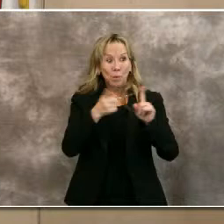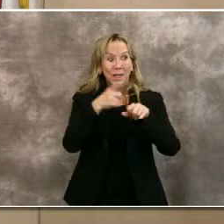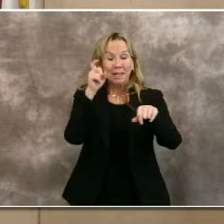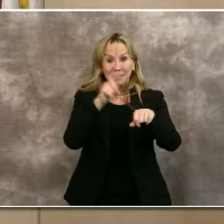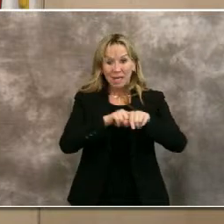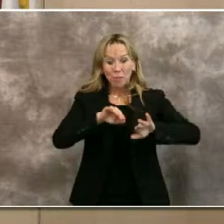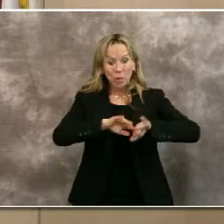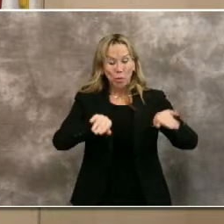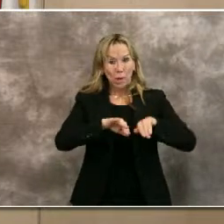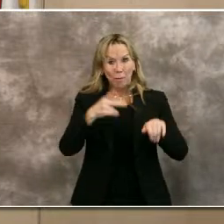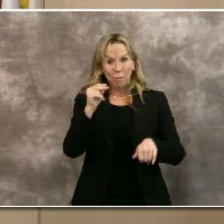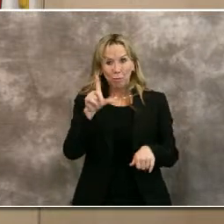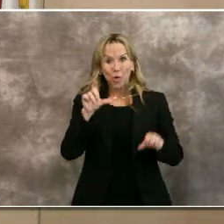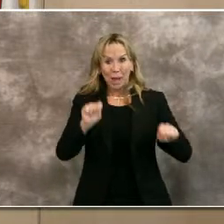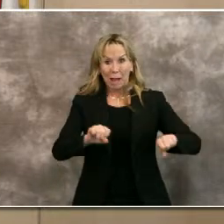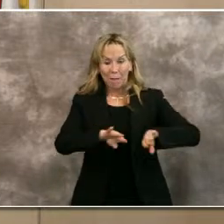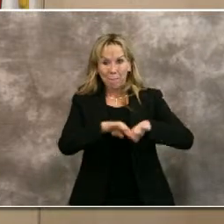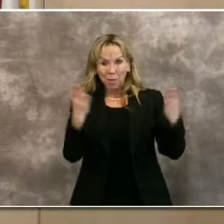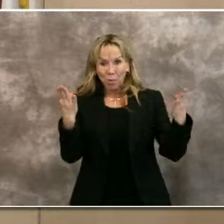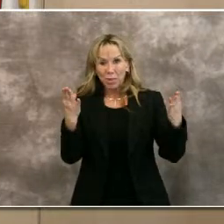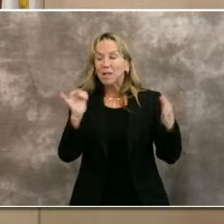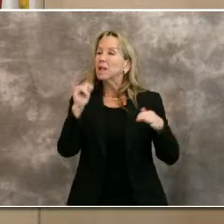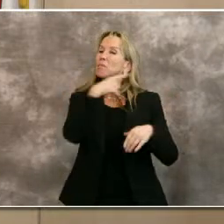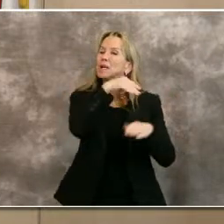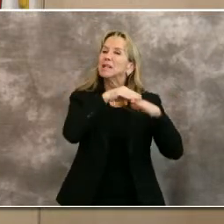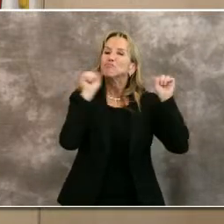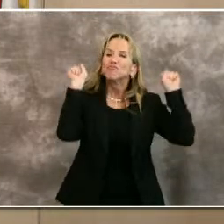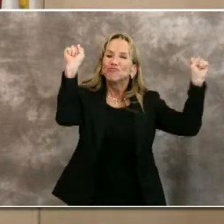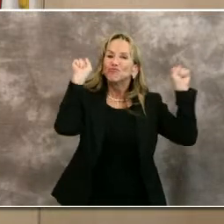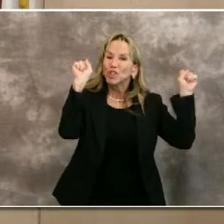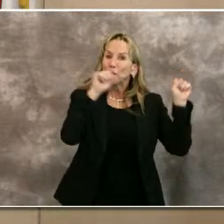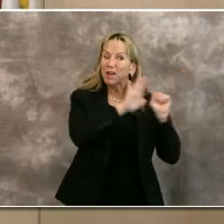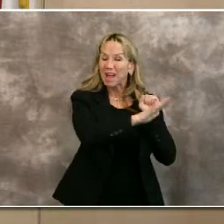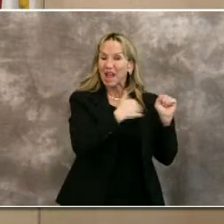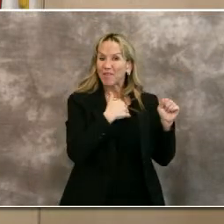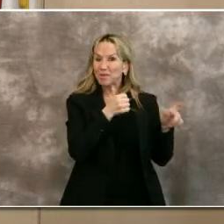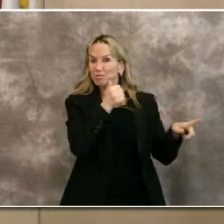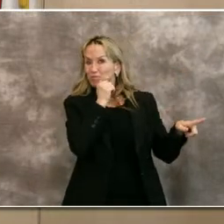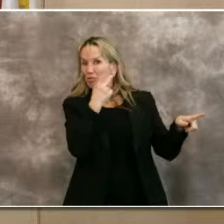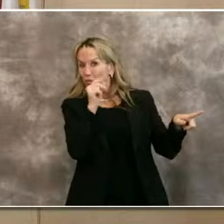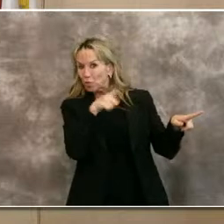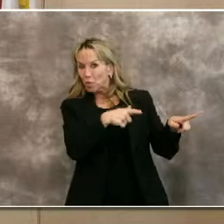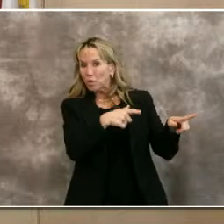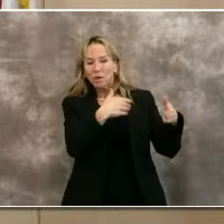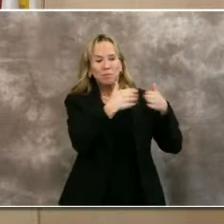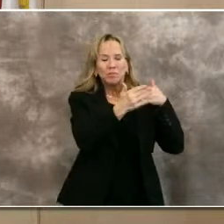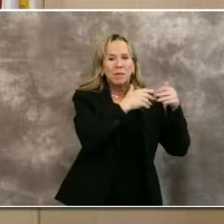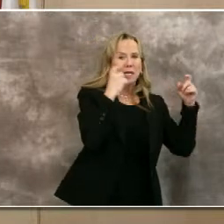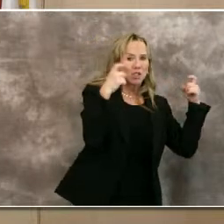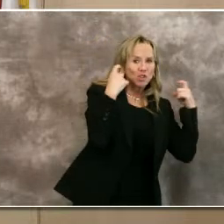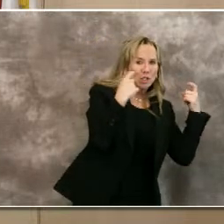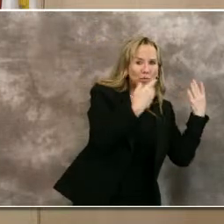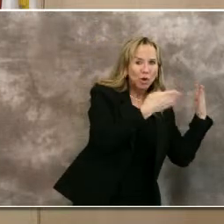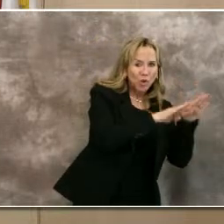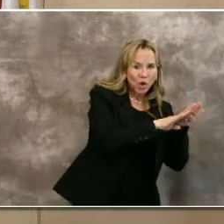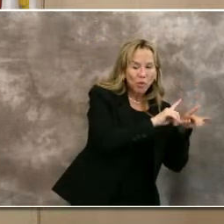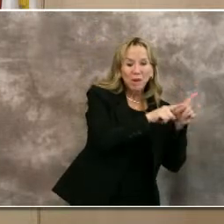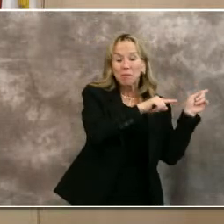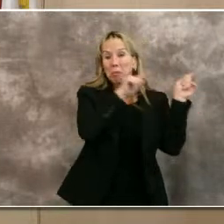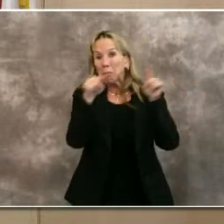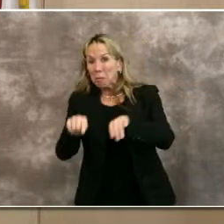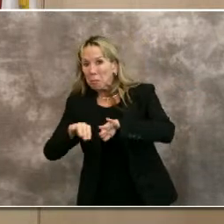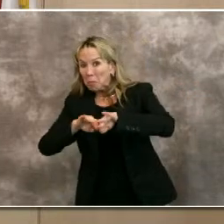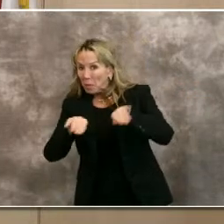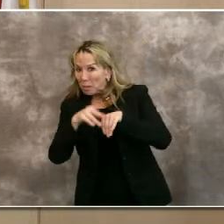allowed to open, will that include pools in fitness facilities and gyms, even though gyms are still closed? What about saltwater and freshwater